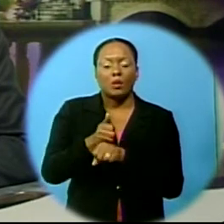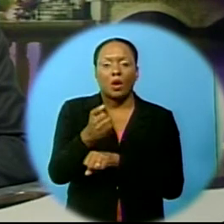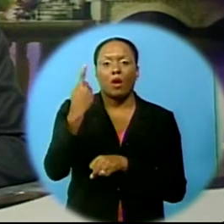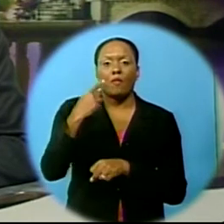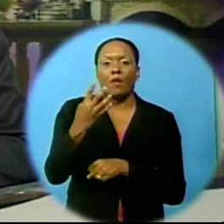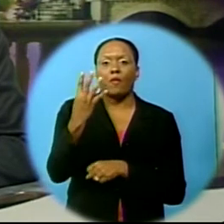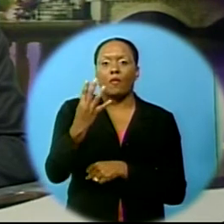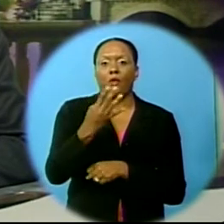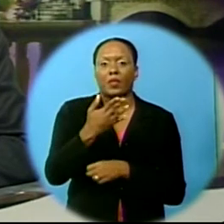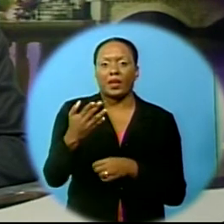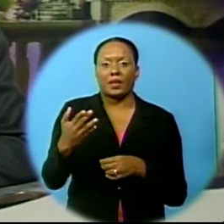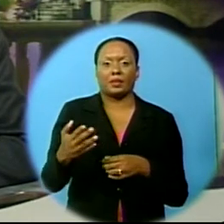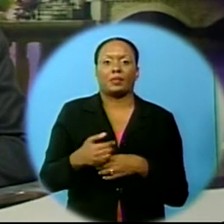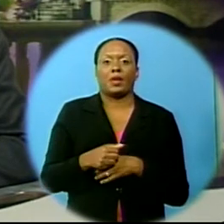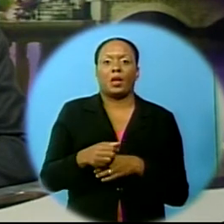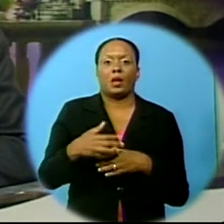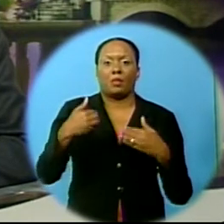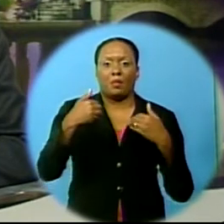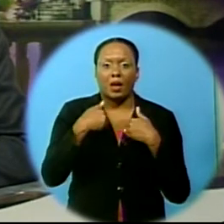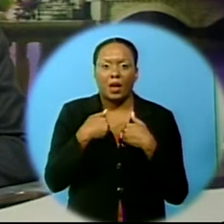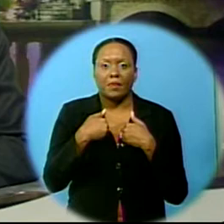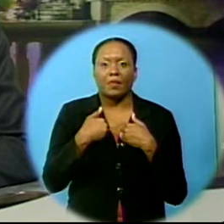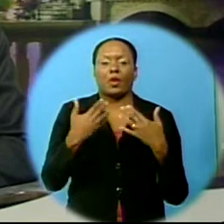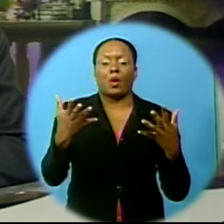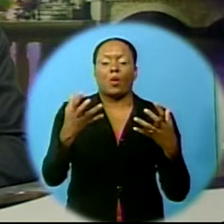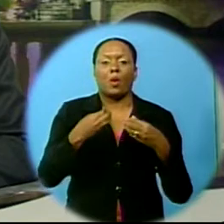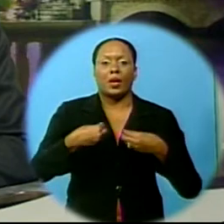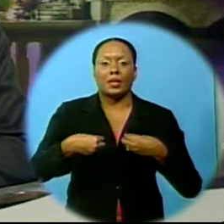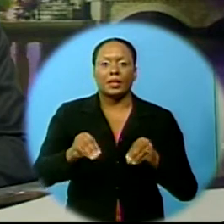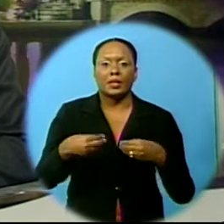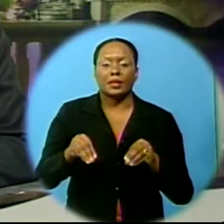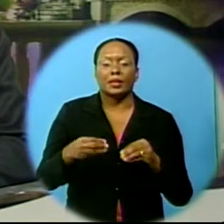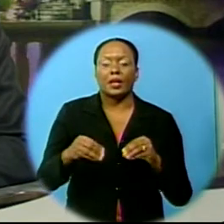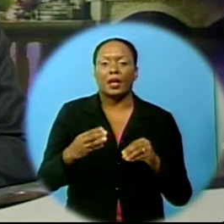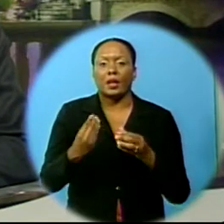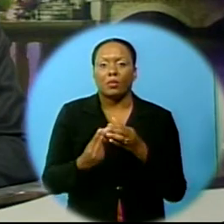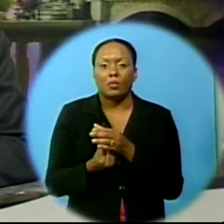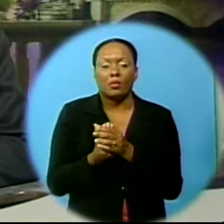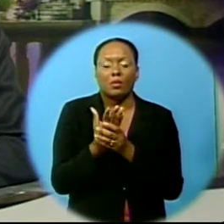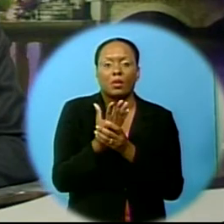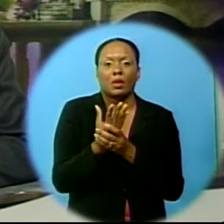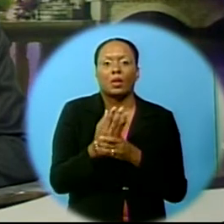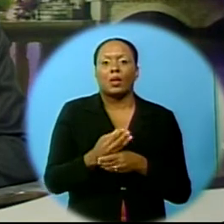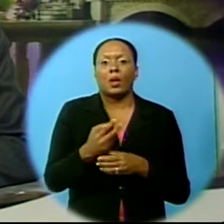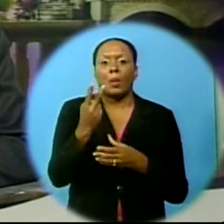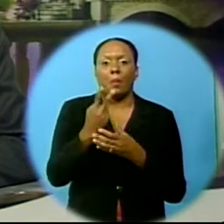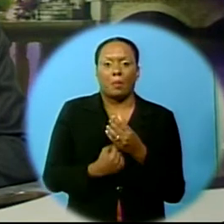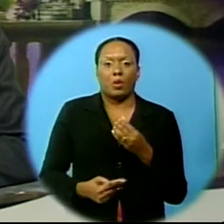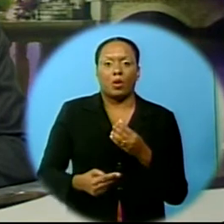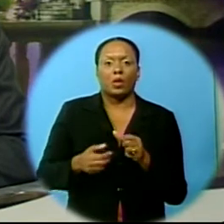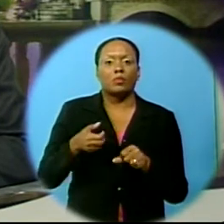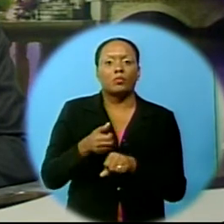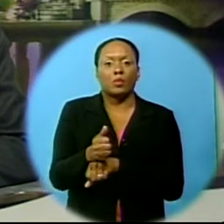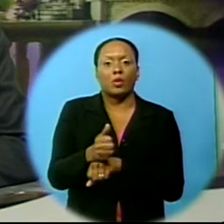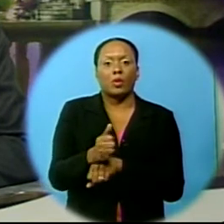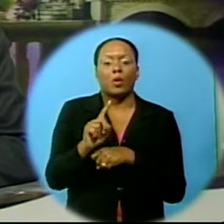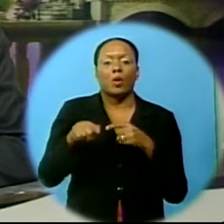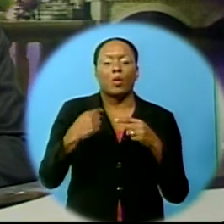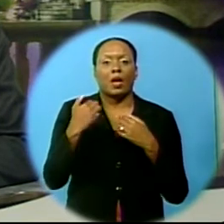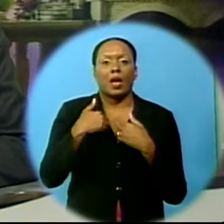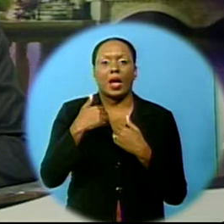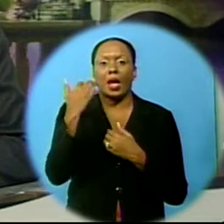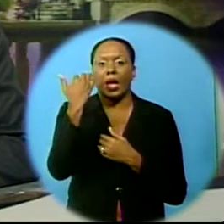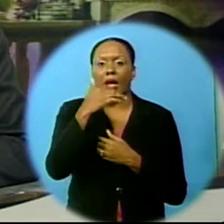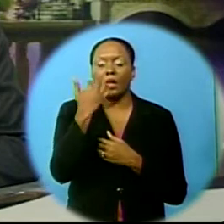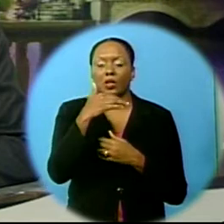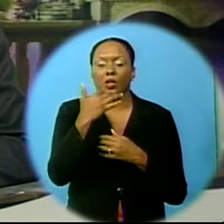charges: possession, possession with intent to supply, trafficking, and cultivation. Jackman and Williams were charged following a drug eradication exercise